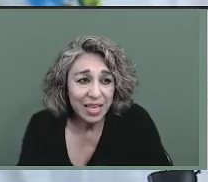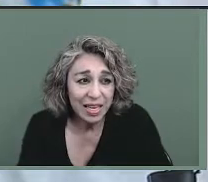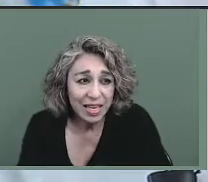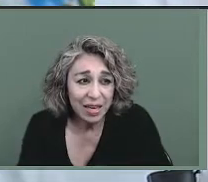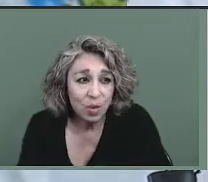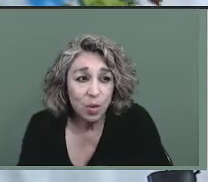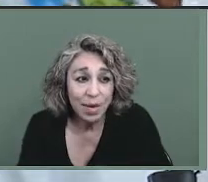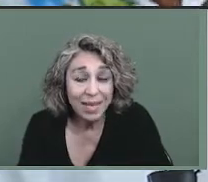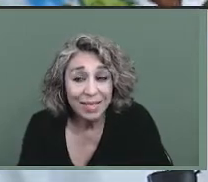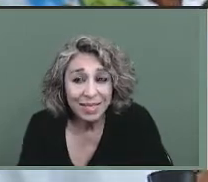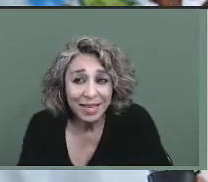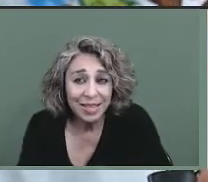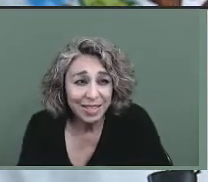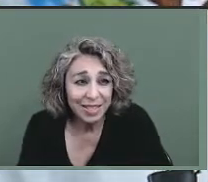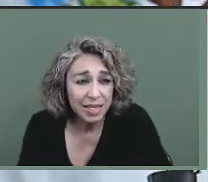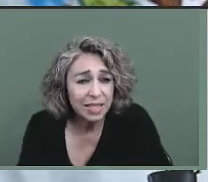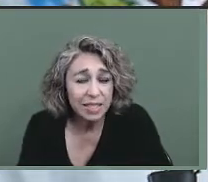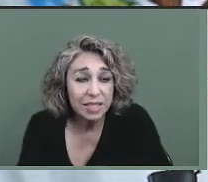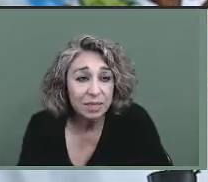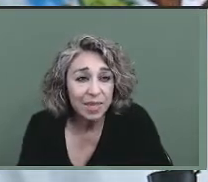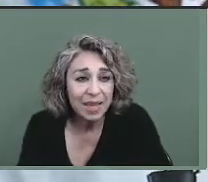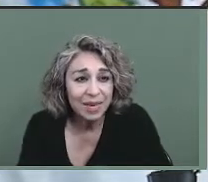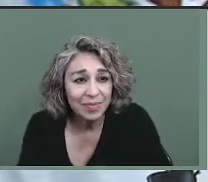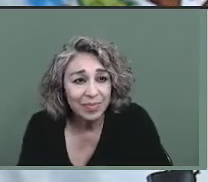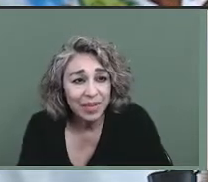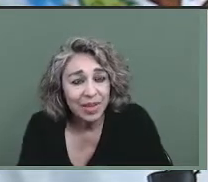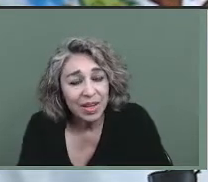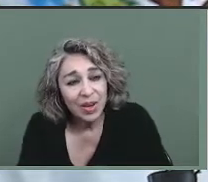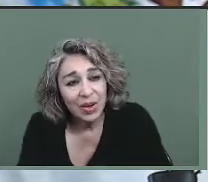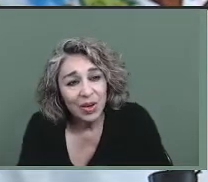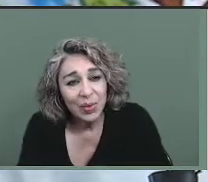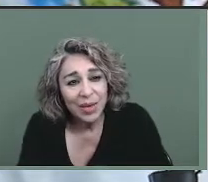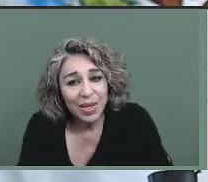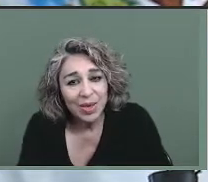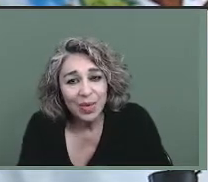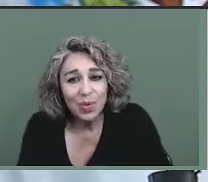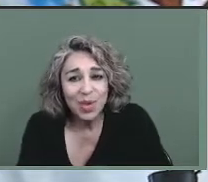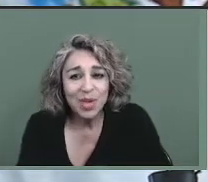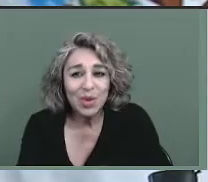see what is the illness. It's the same thing.